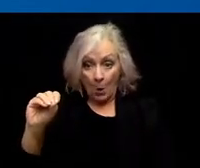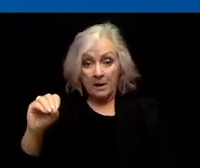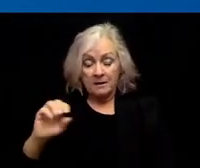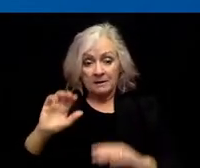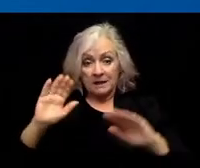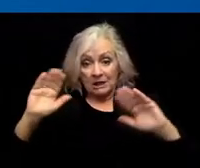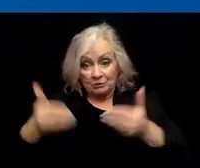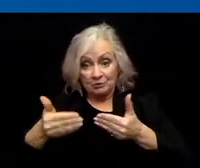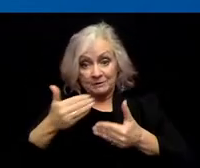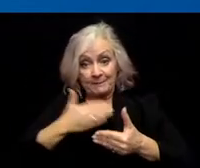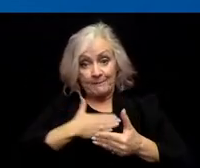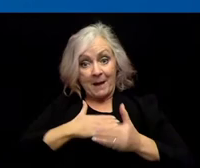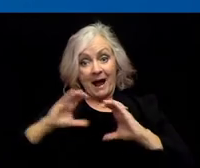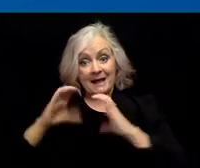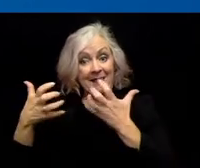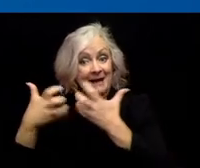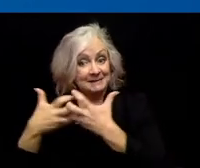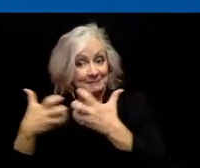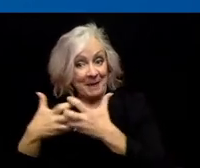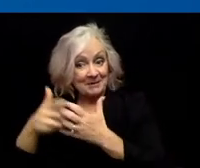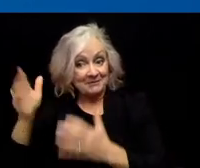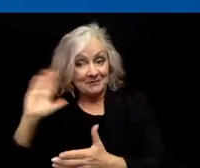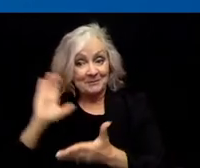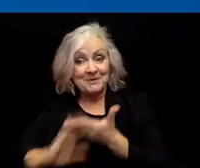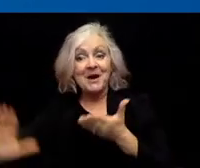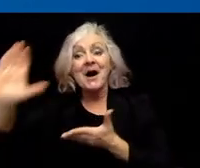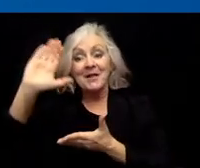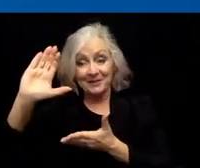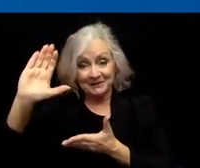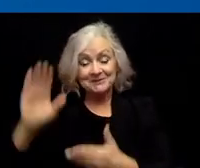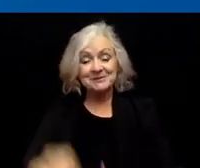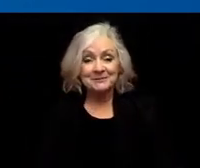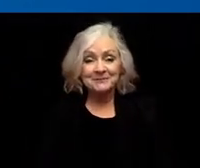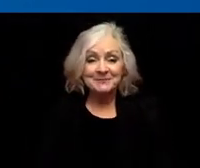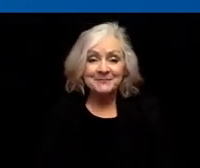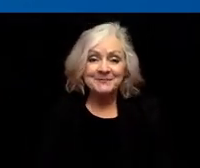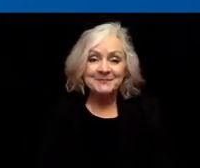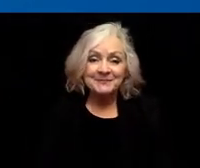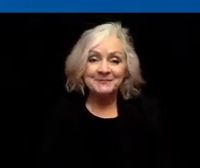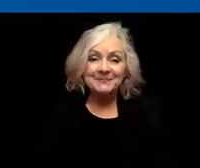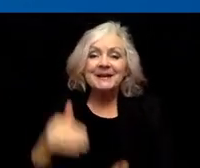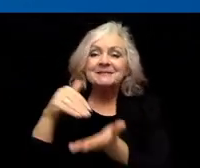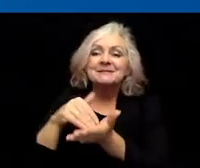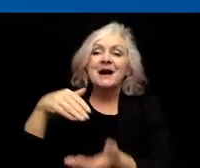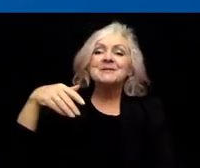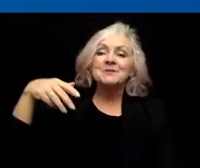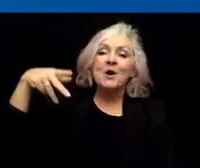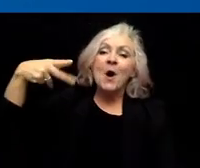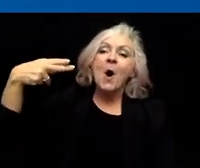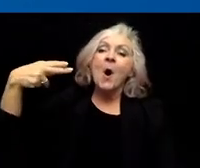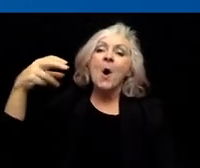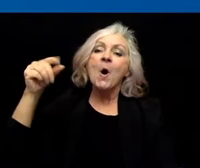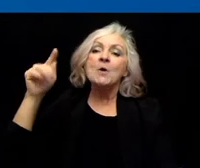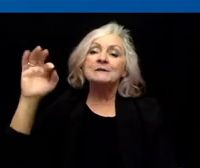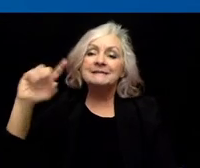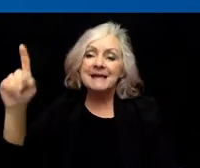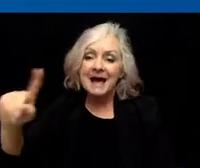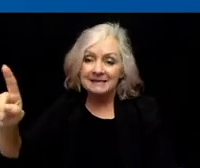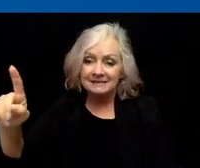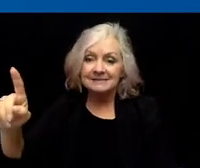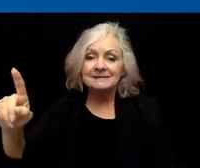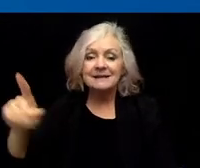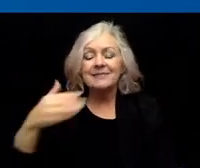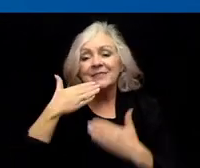think that we were in the same classes. We were in the same college. But Dr. Peter Hotez, thank you for joining us and for bringing your